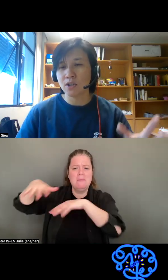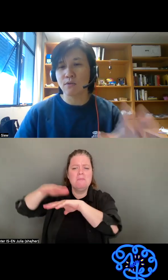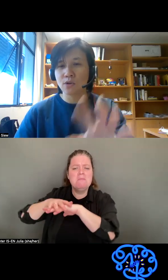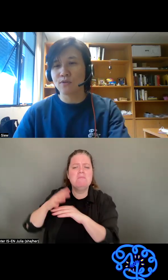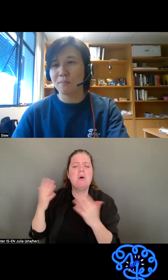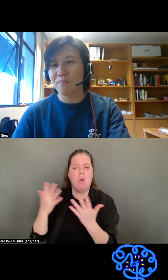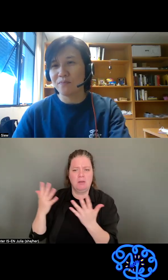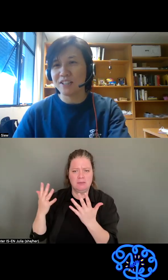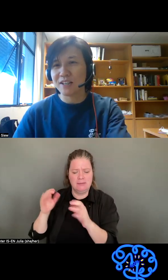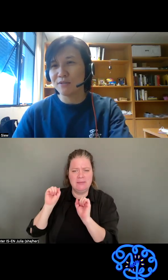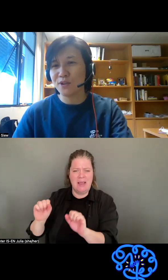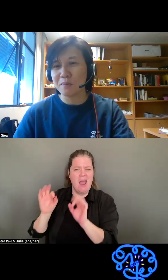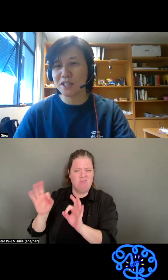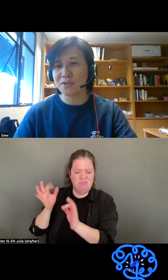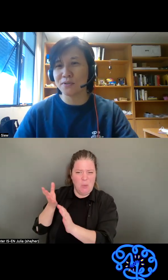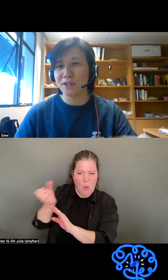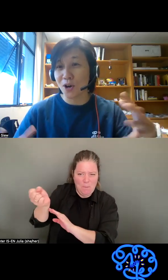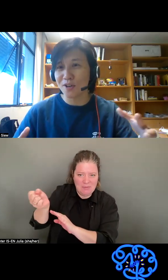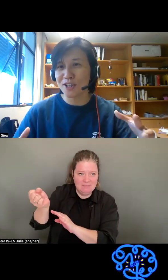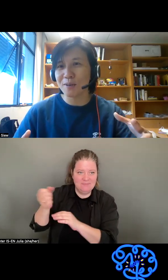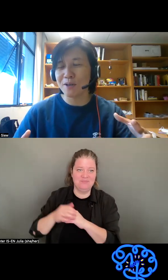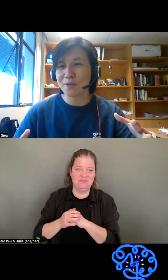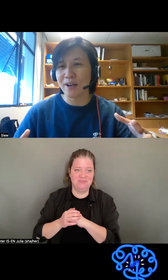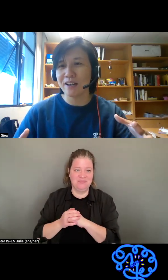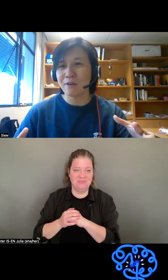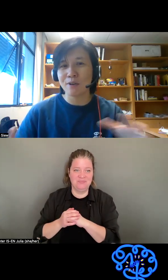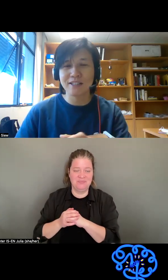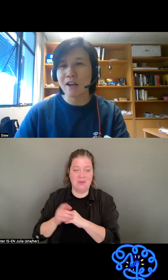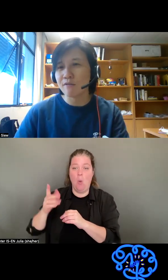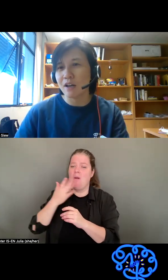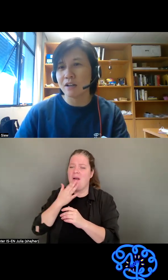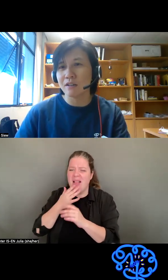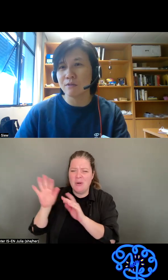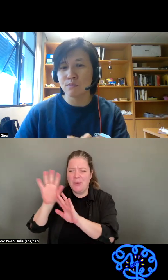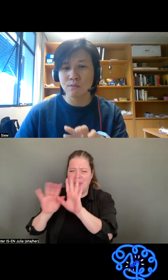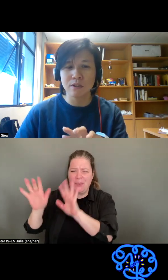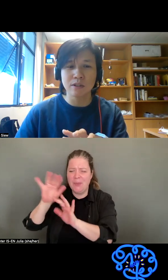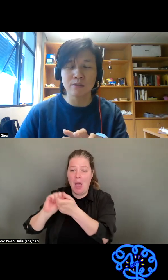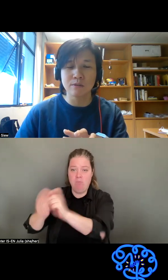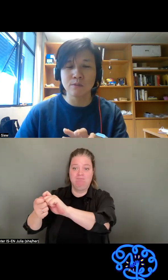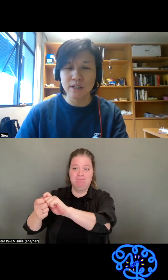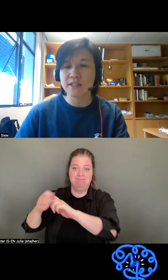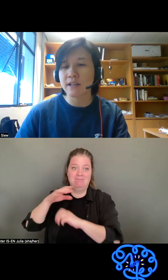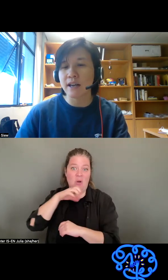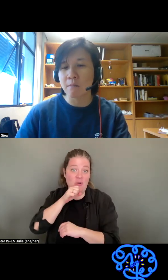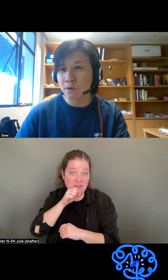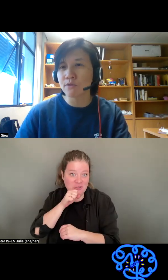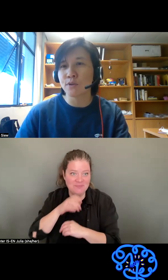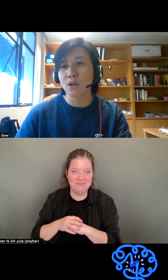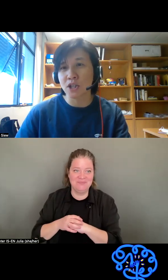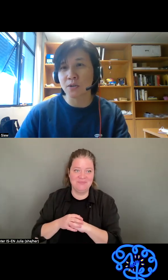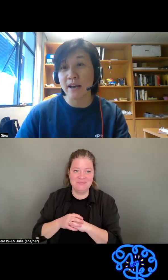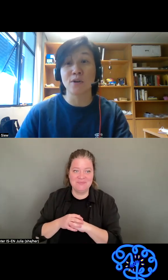we sort of go from this colorful image to the orange image where what's left are the words that are